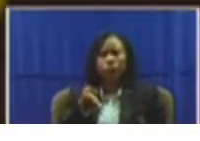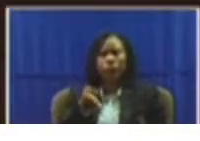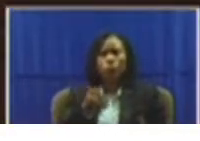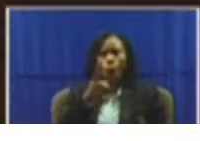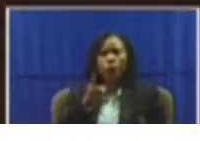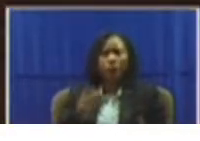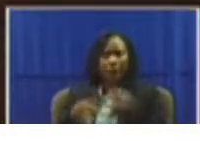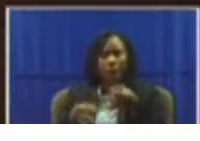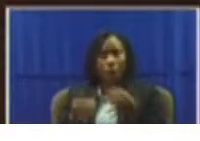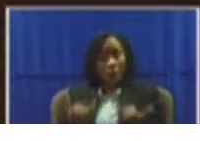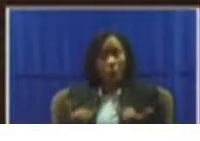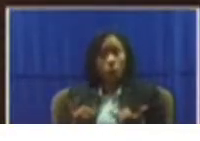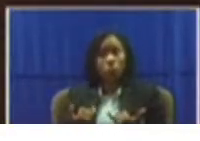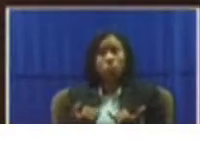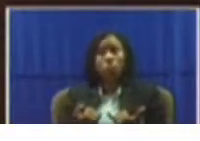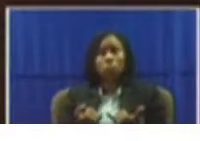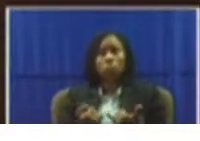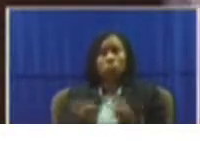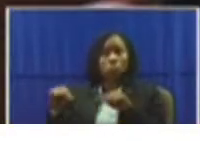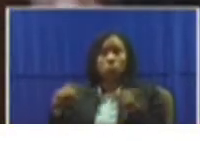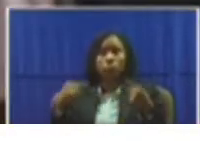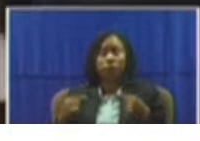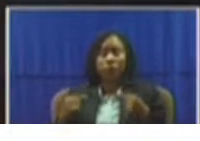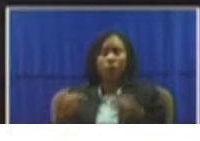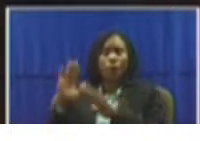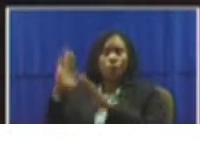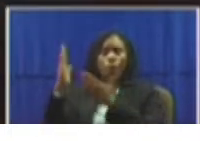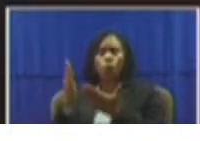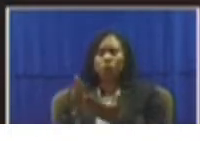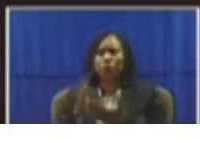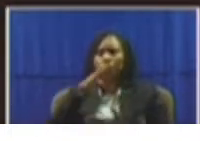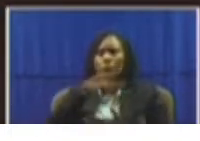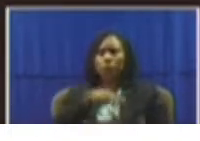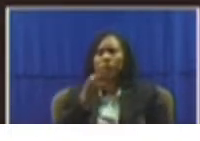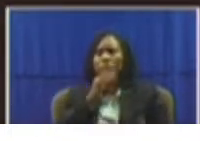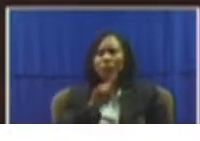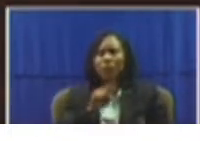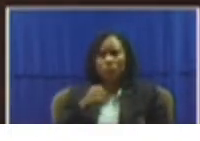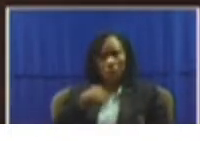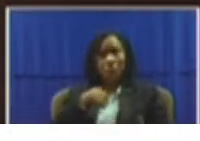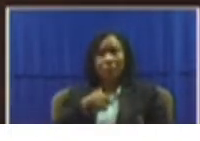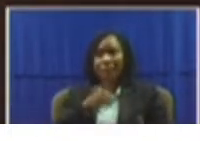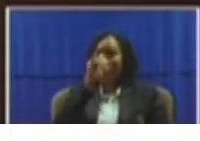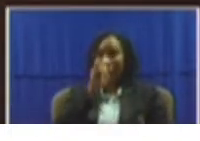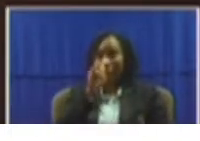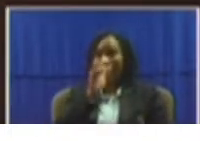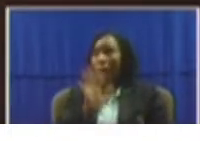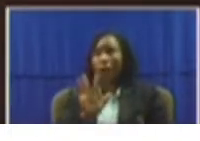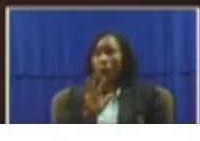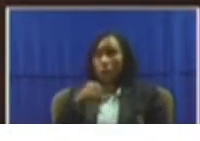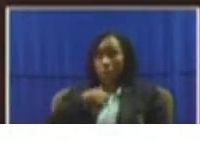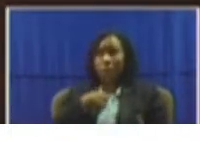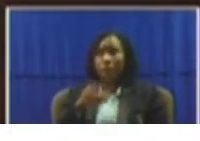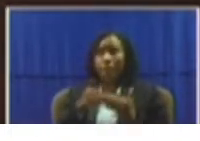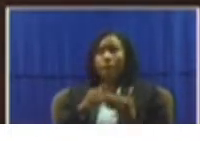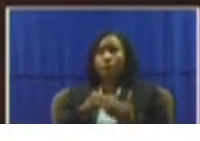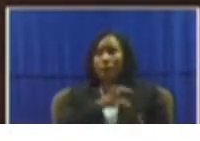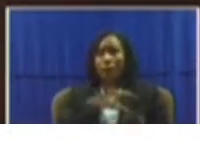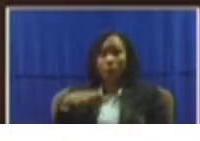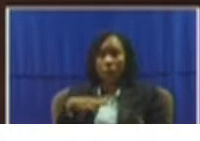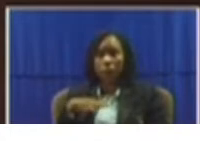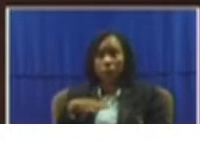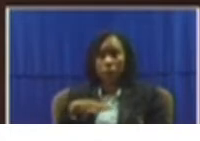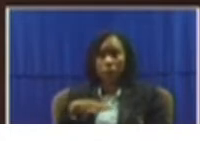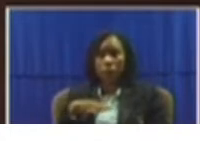debating it. There is no motion saying I am a criminal. and I'm a member of the cabinet. And I would